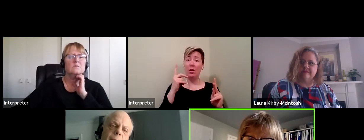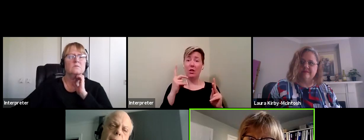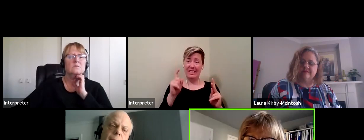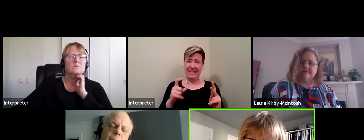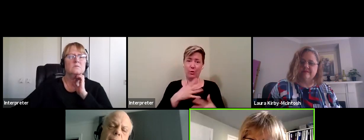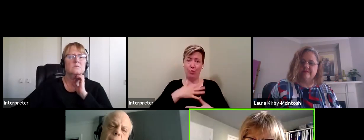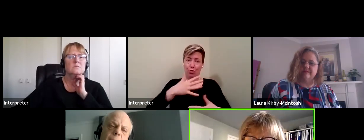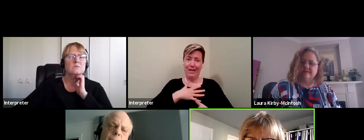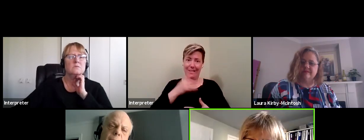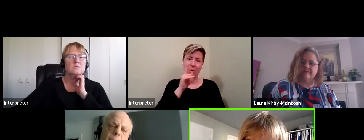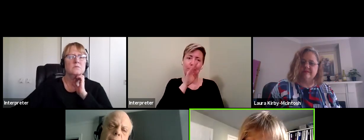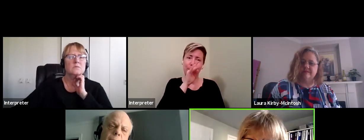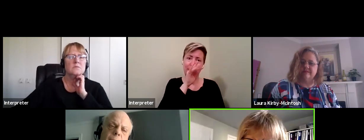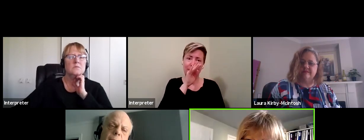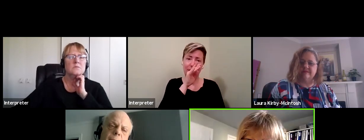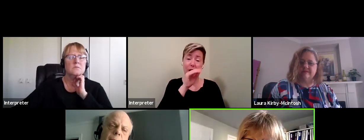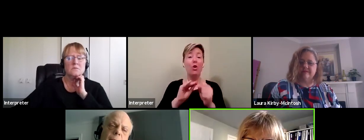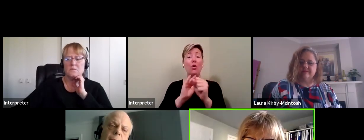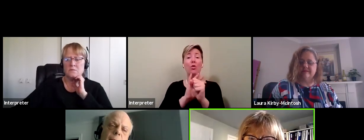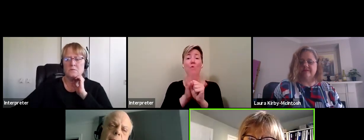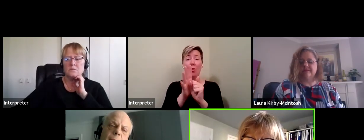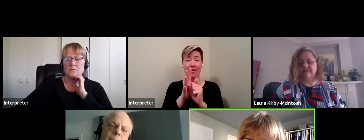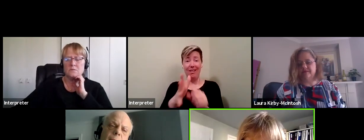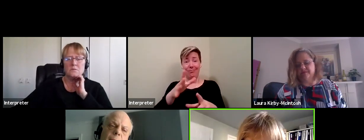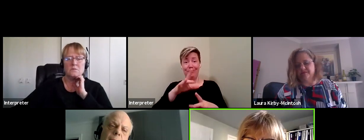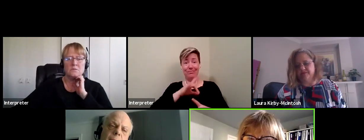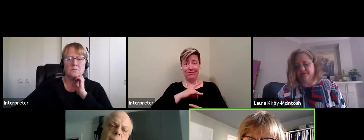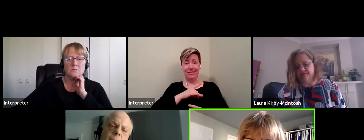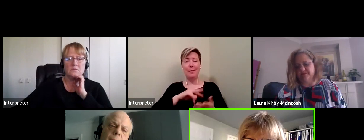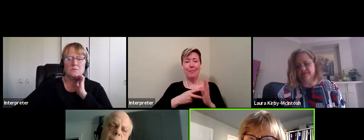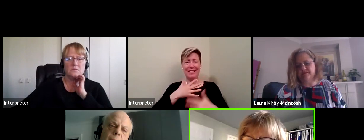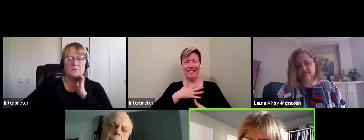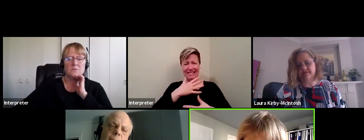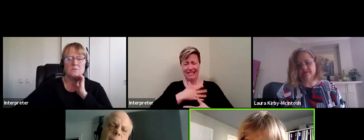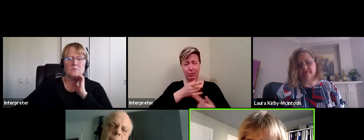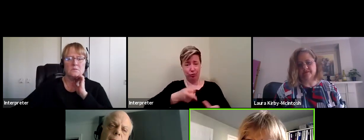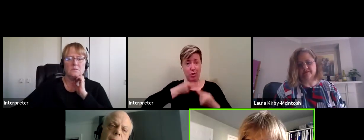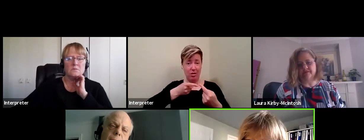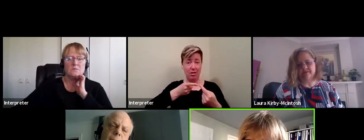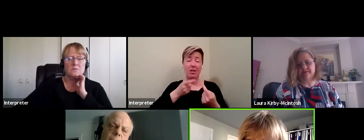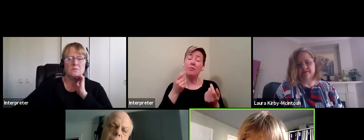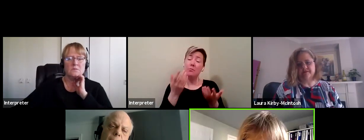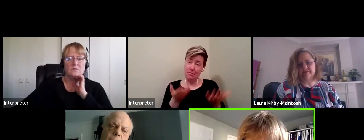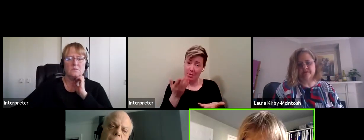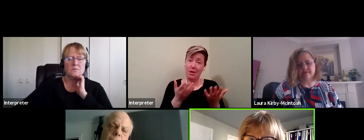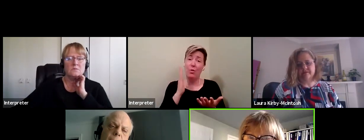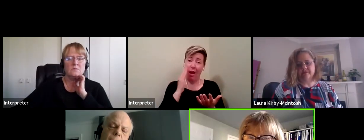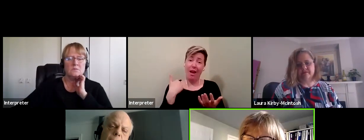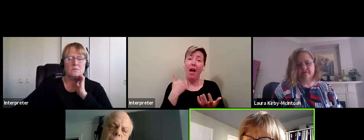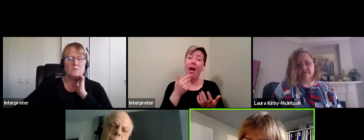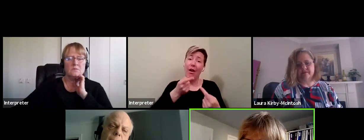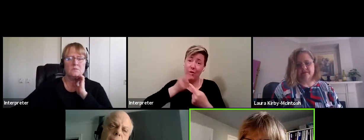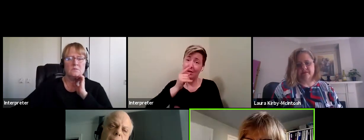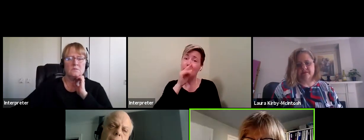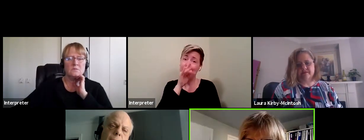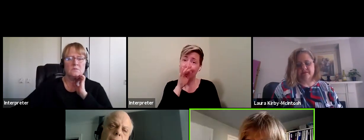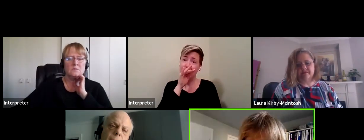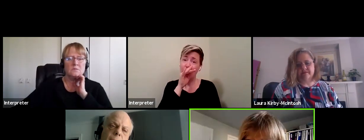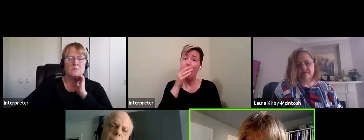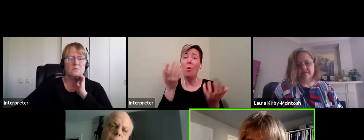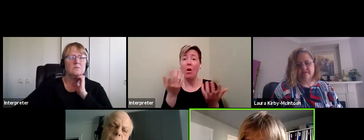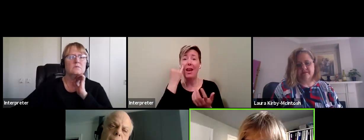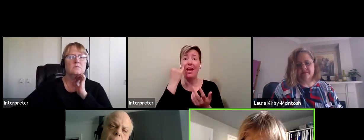COVID affects your respiratory system. If you have difficulty breathing, you may also have difficulty speaking. If you're intubated and